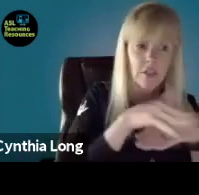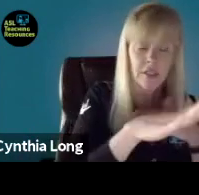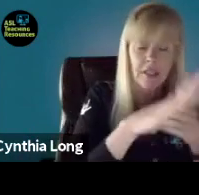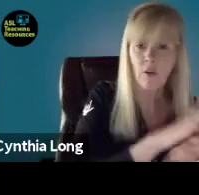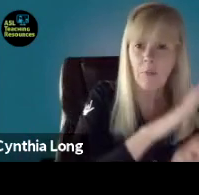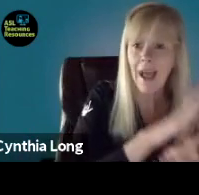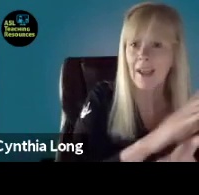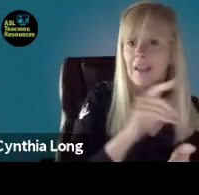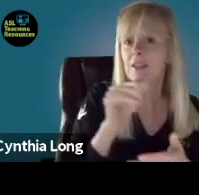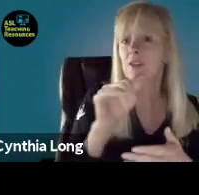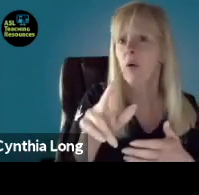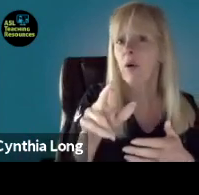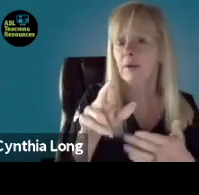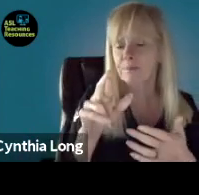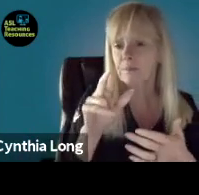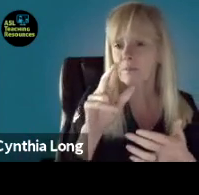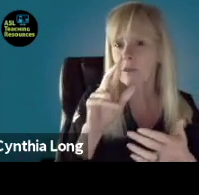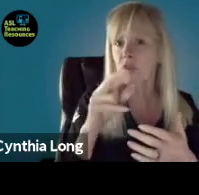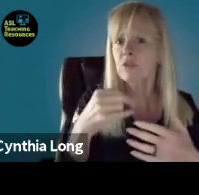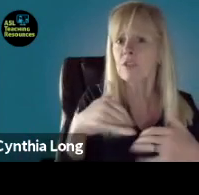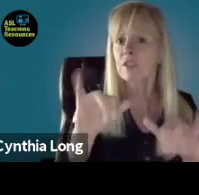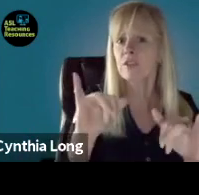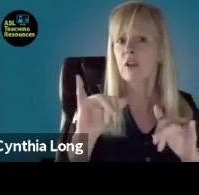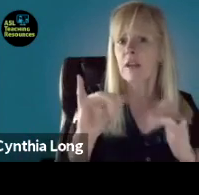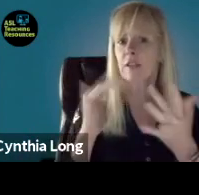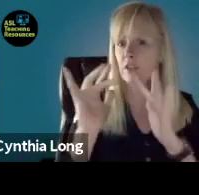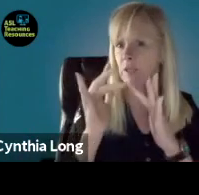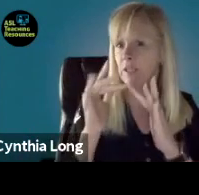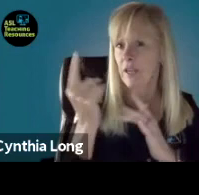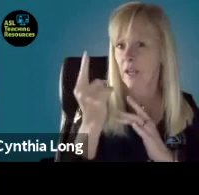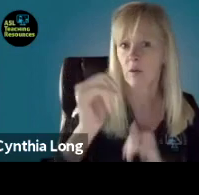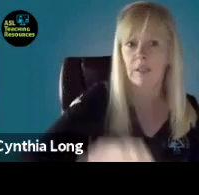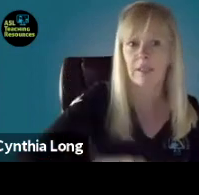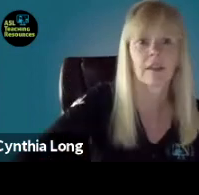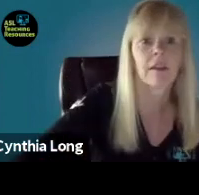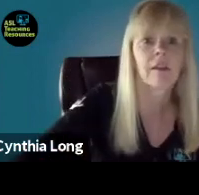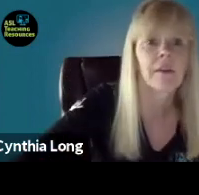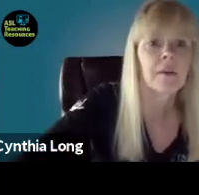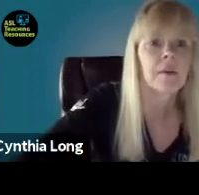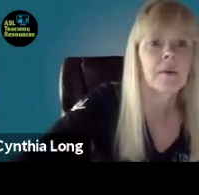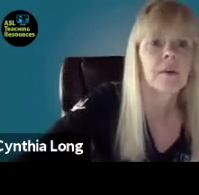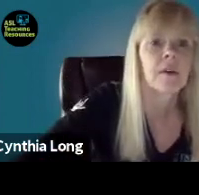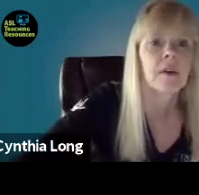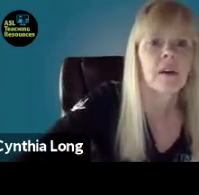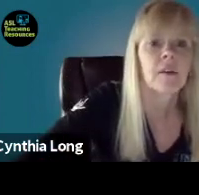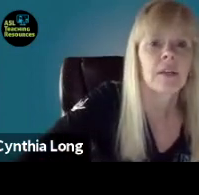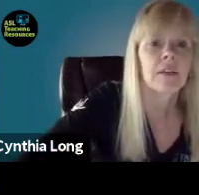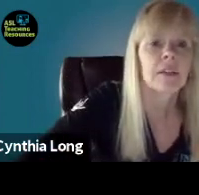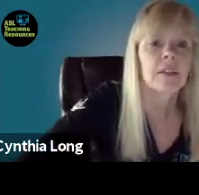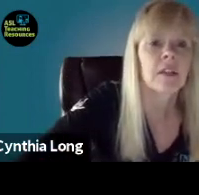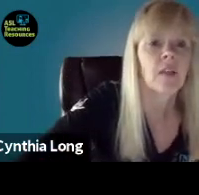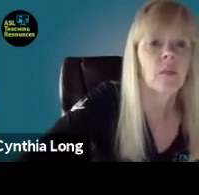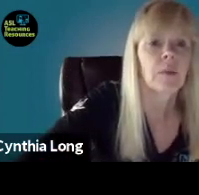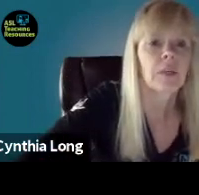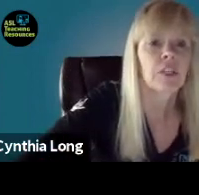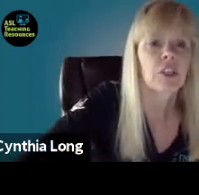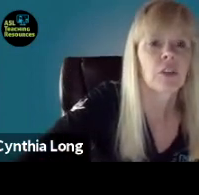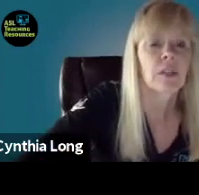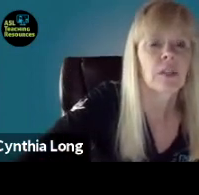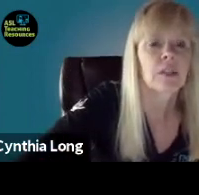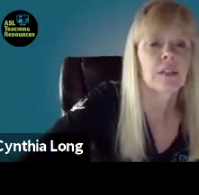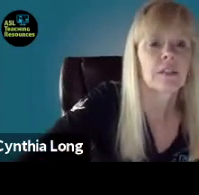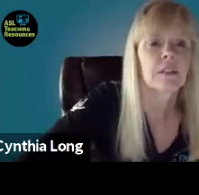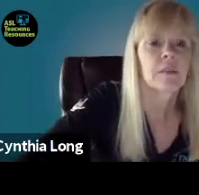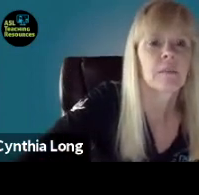does. Do you send home packets, or you still trying to do internet only? Here's another one. I'm going to show